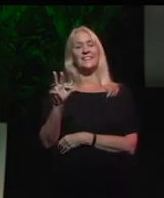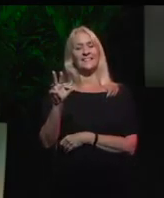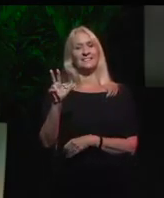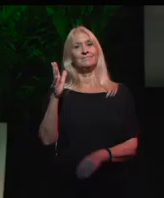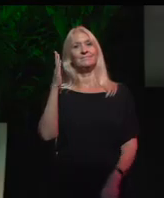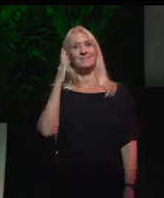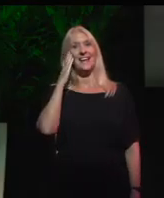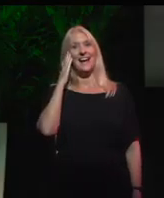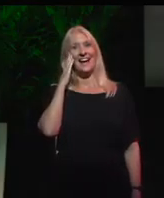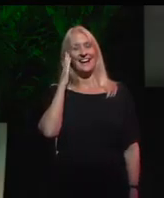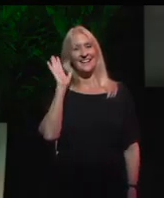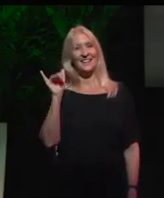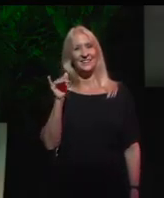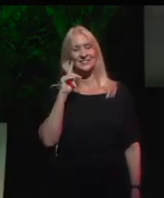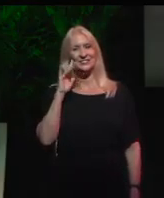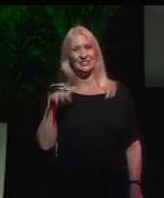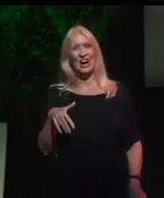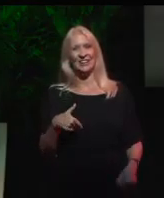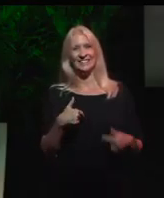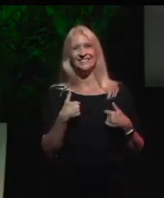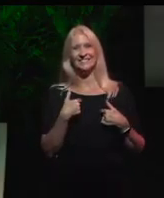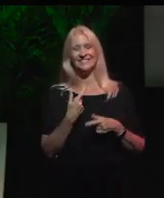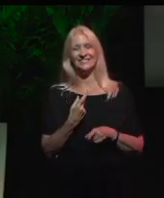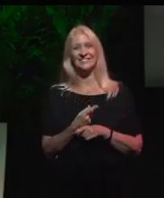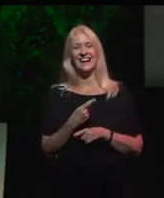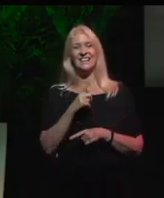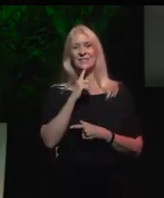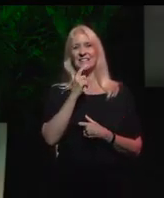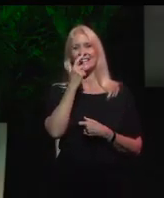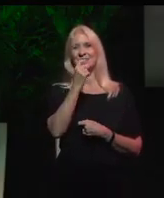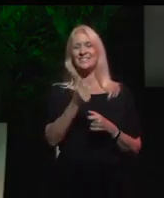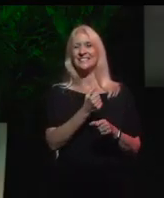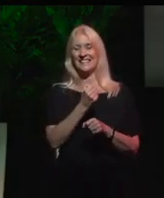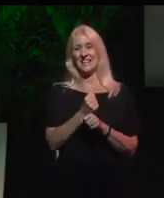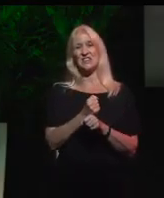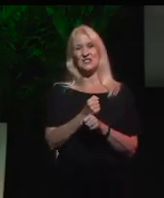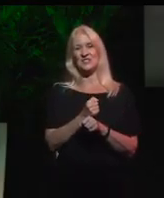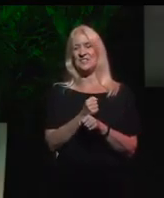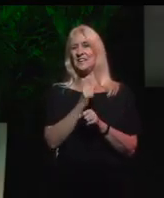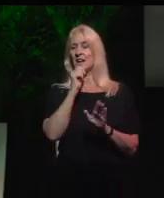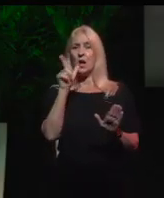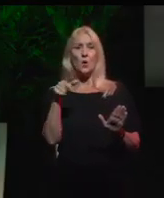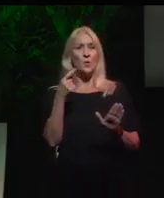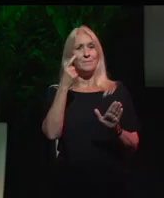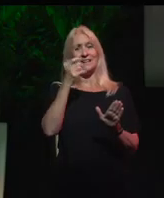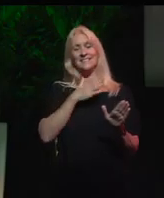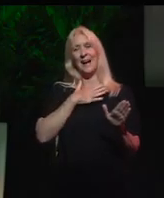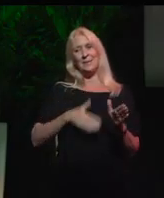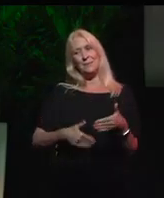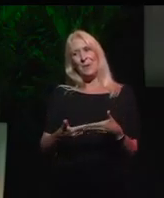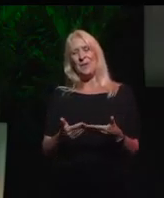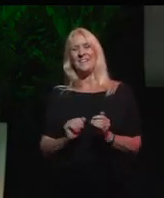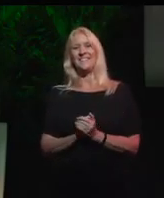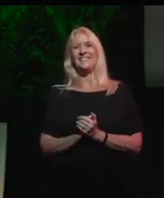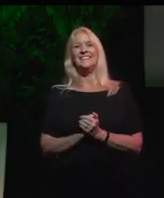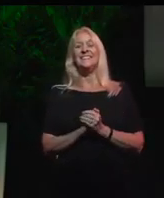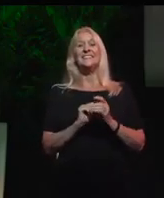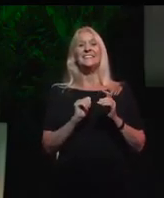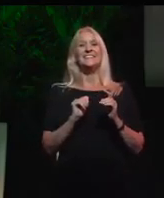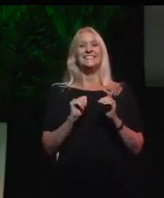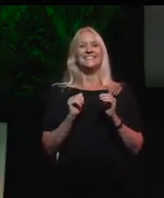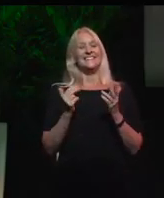1973. I know, pretty astonishing. It was an interesting year by all accounts, not just because of my birth.